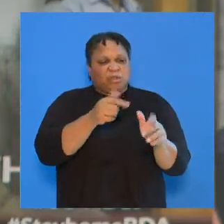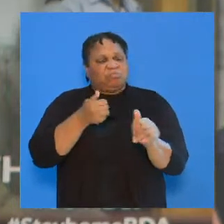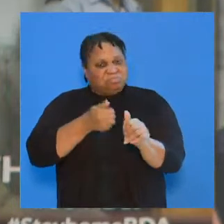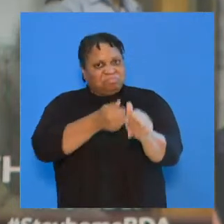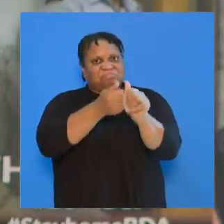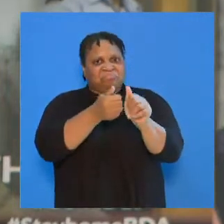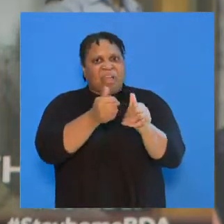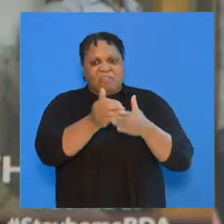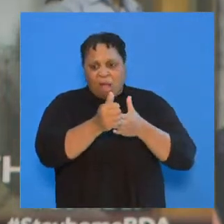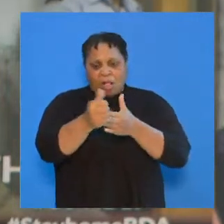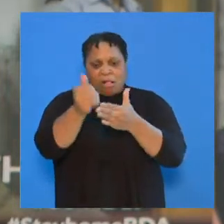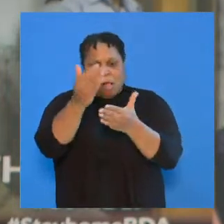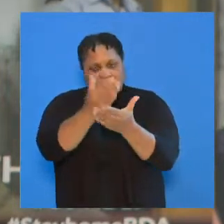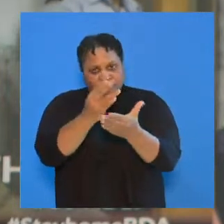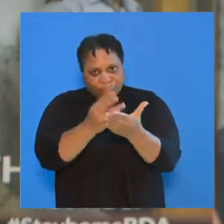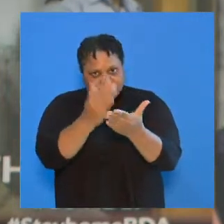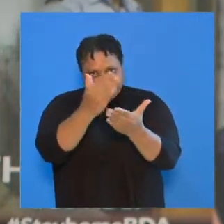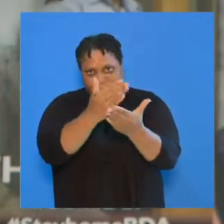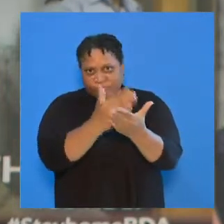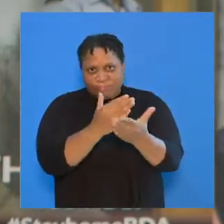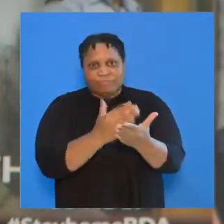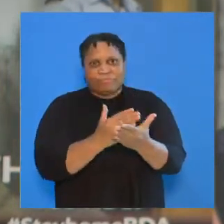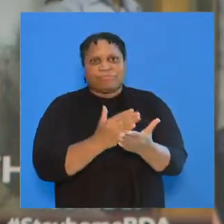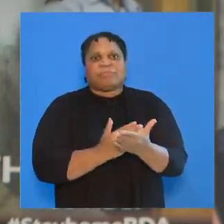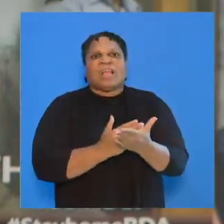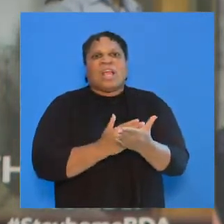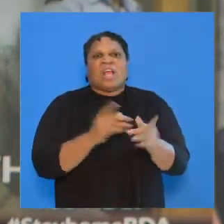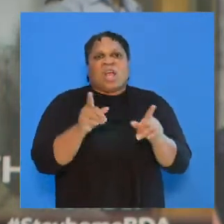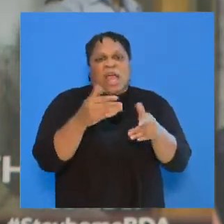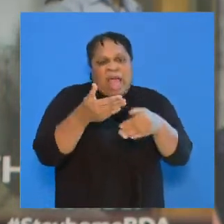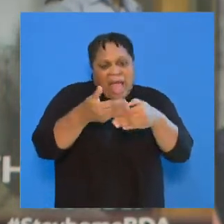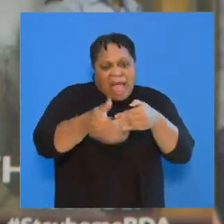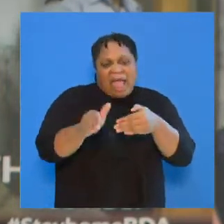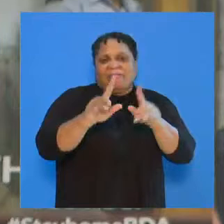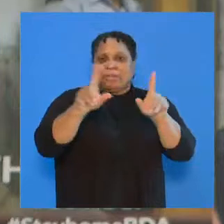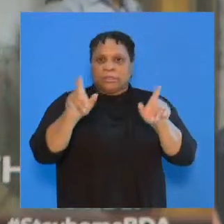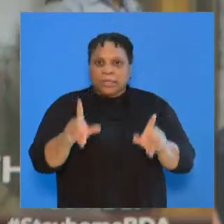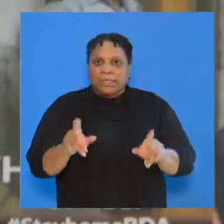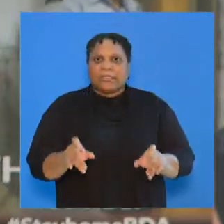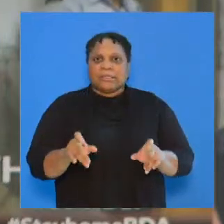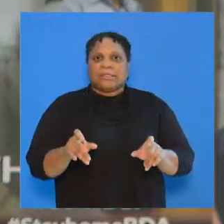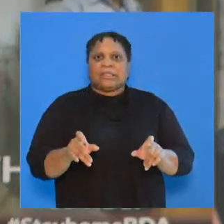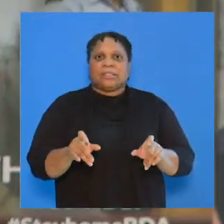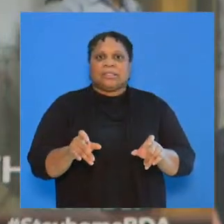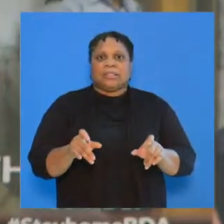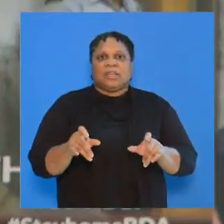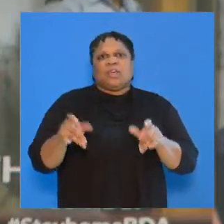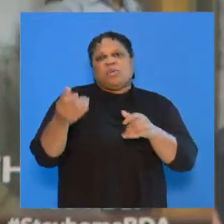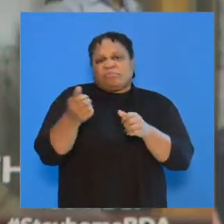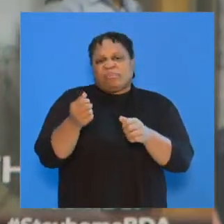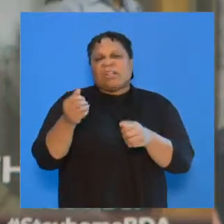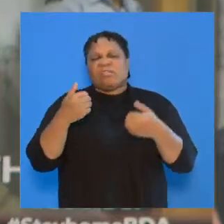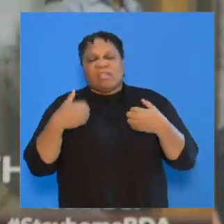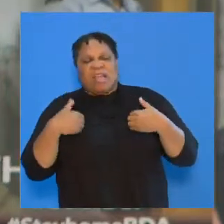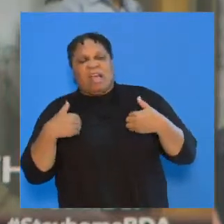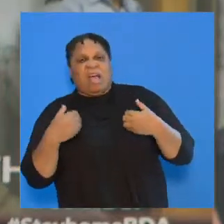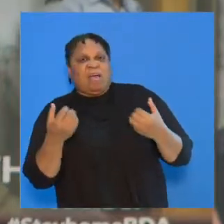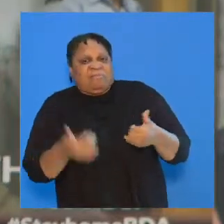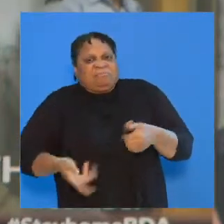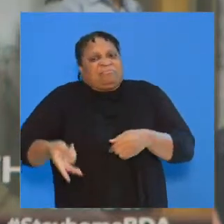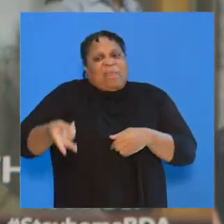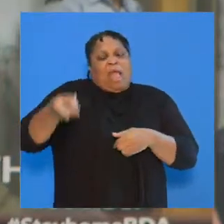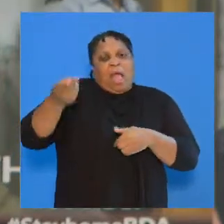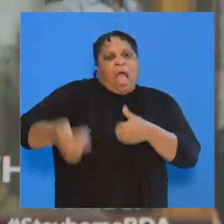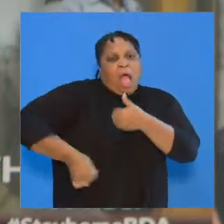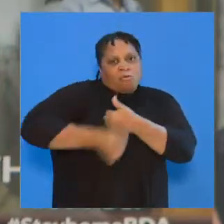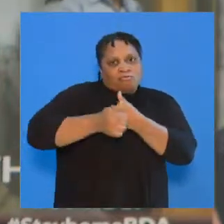the frequency of coronavirus testing that should be followed for the providers of these high-risk services. The